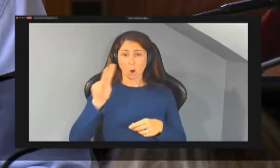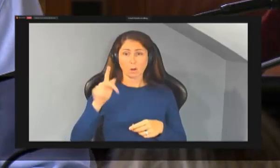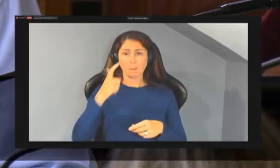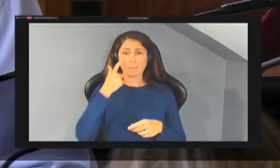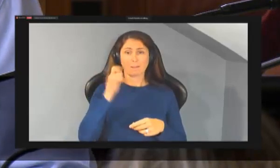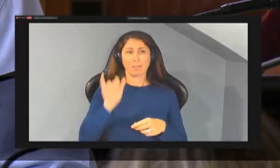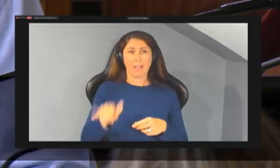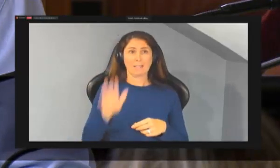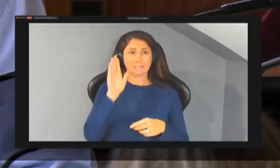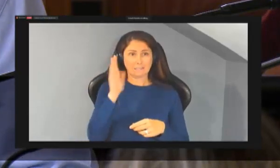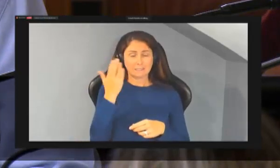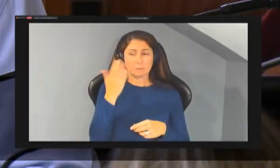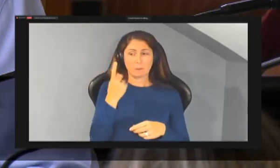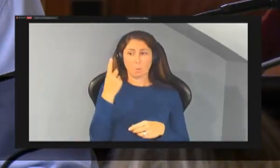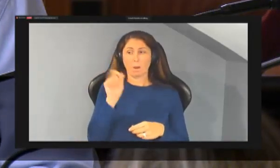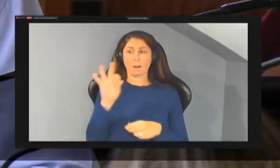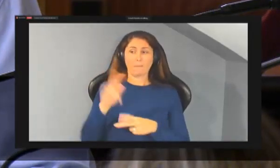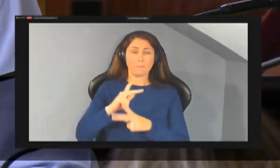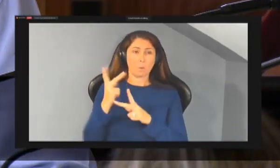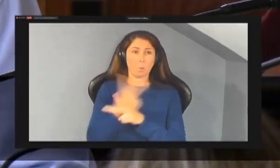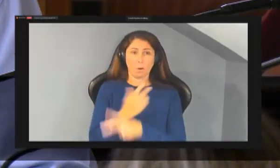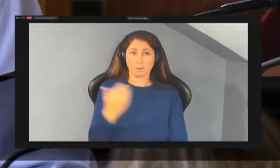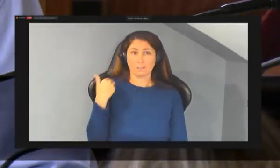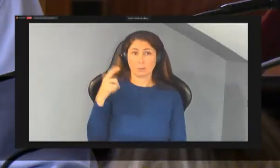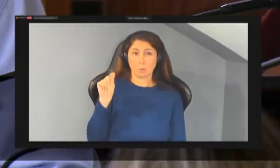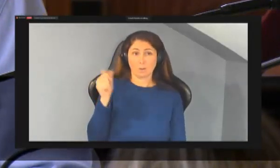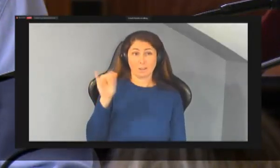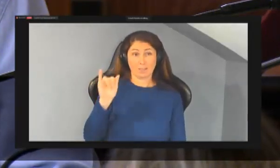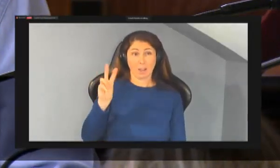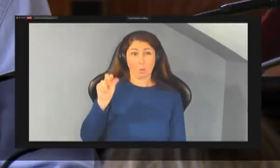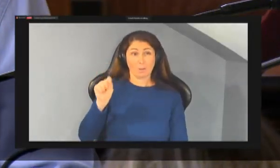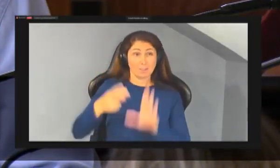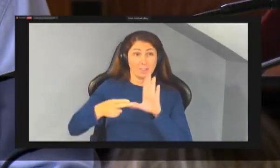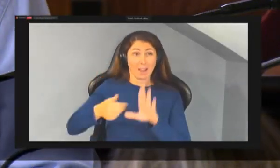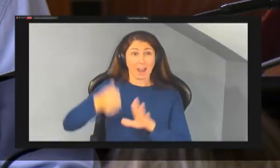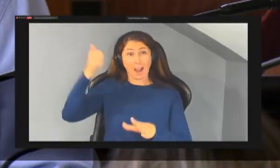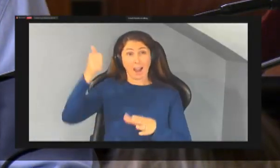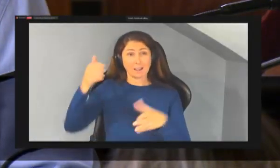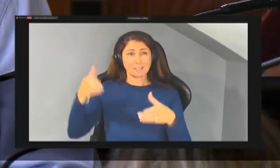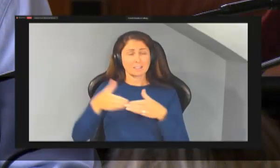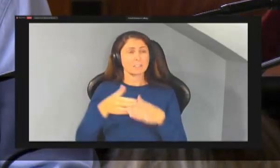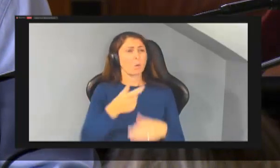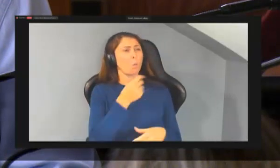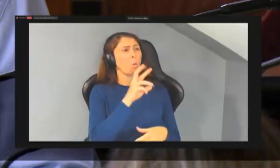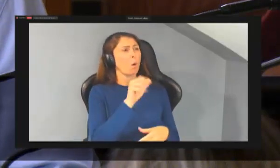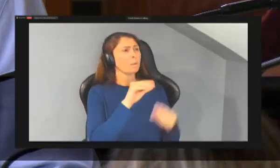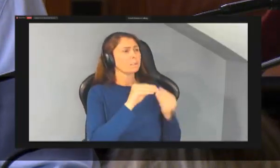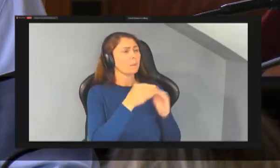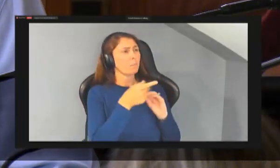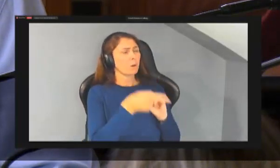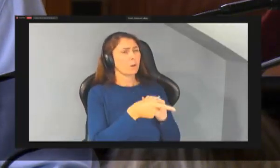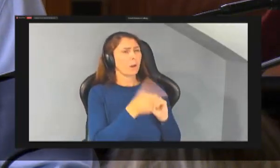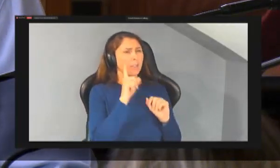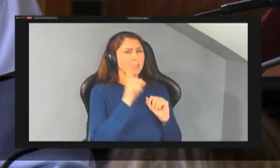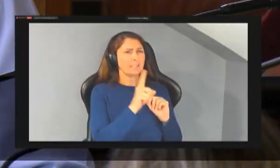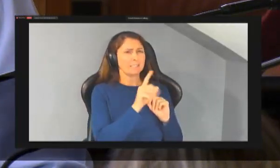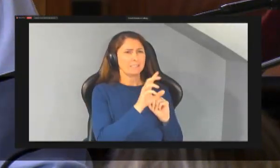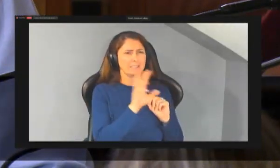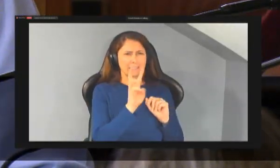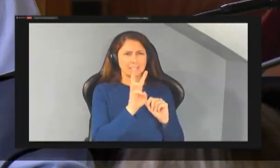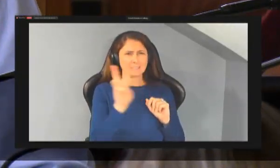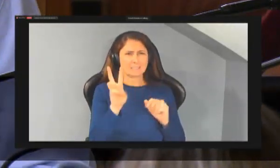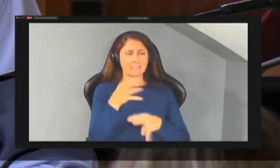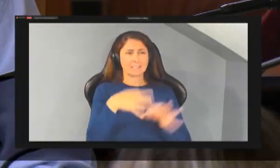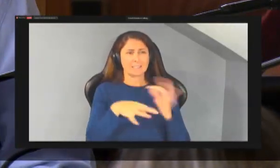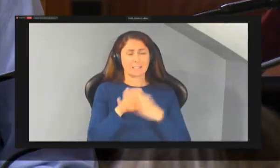seemed to be one of the worst. Back in 2010, it was the highest density of deer, and too. What was the density then? It was, I think, 66 instead of the 10